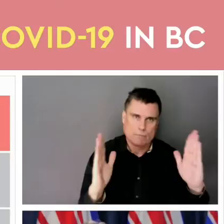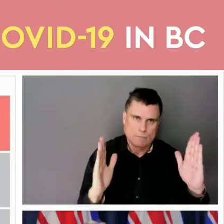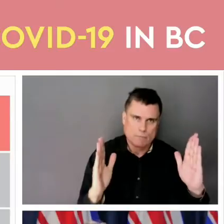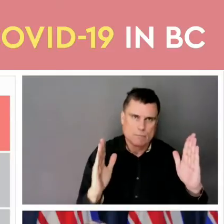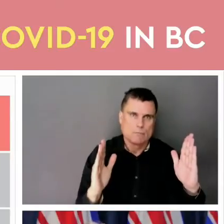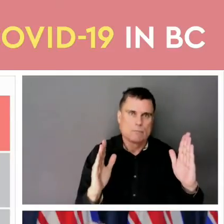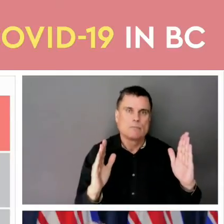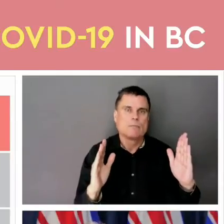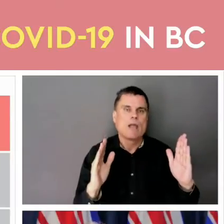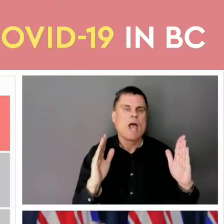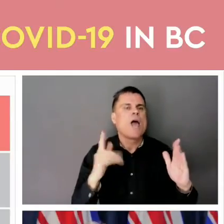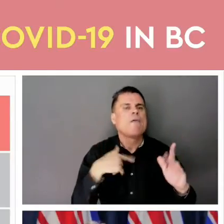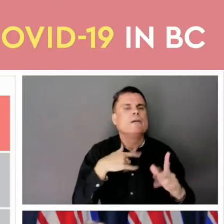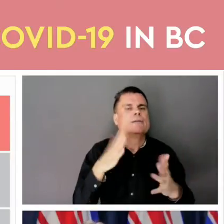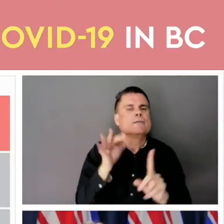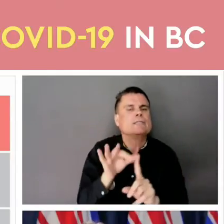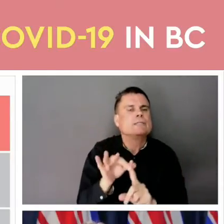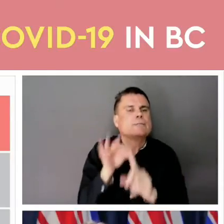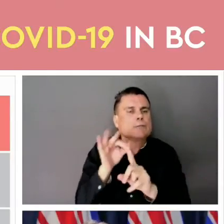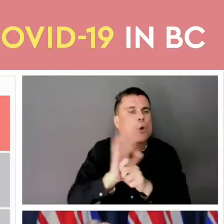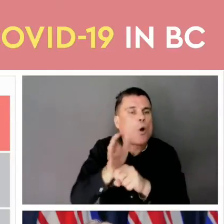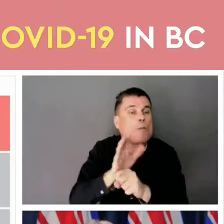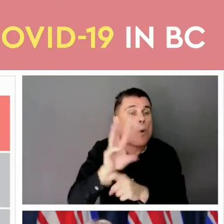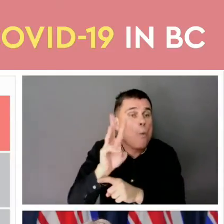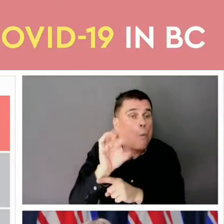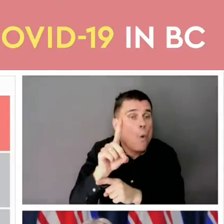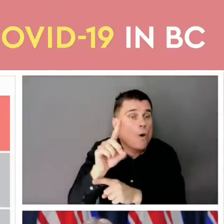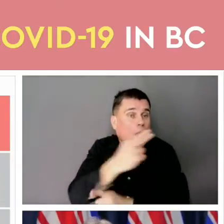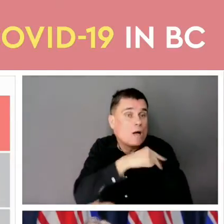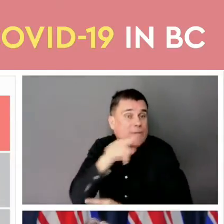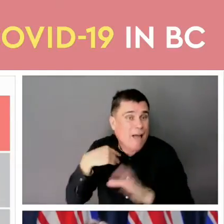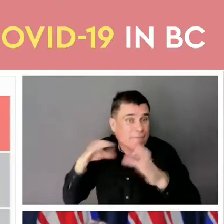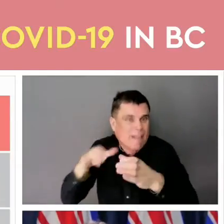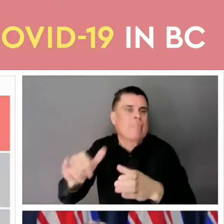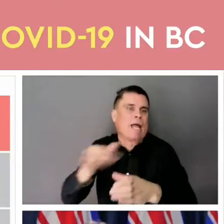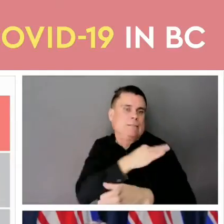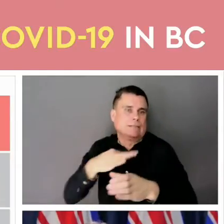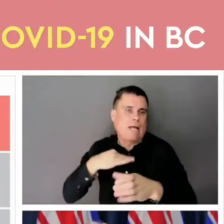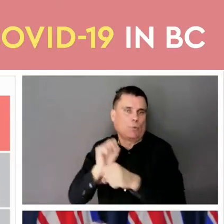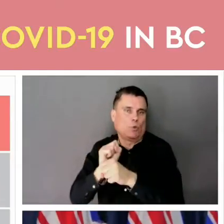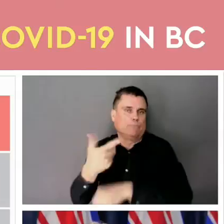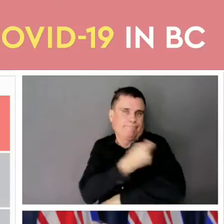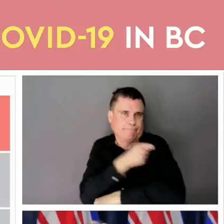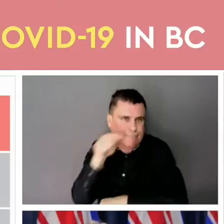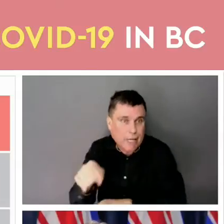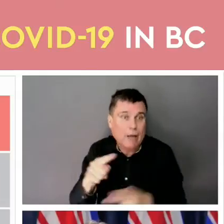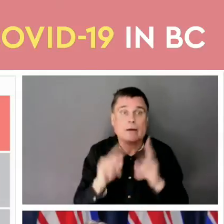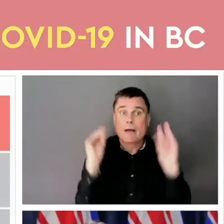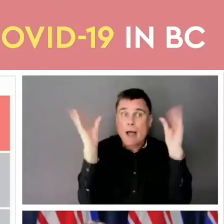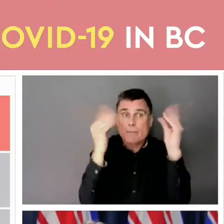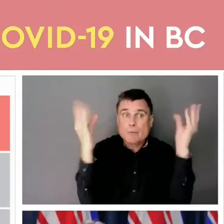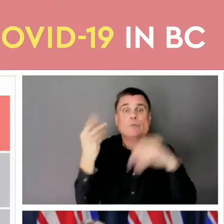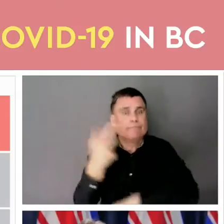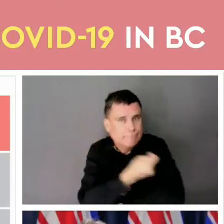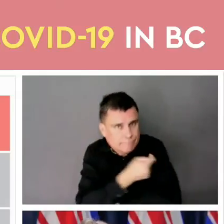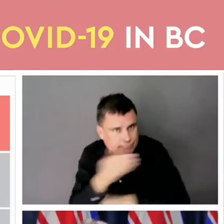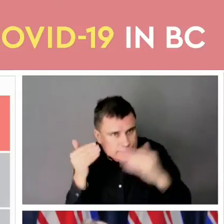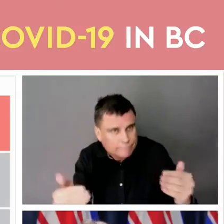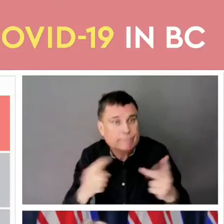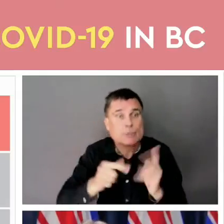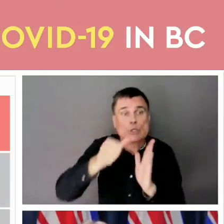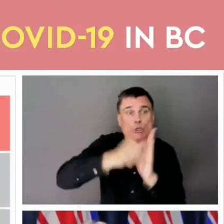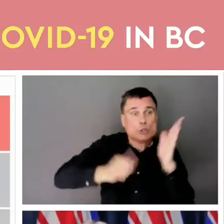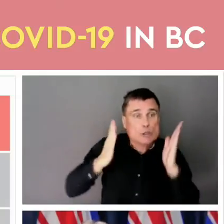on those units. And then following on our paramedics, our broad medical surgical units in our acute care